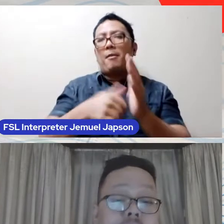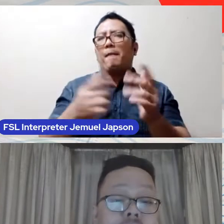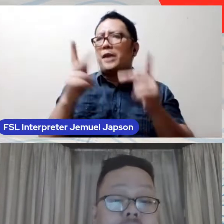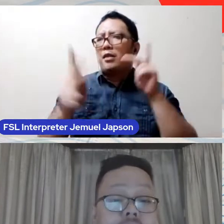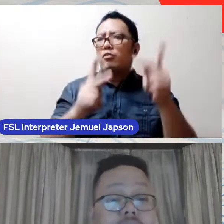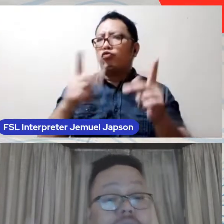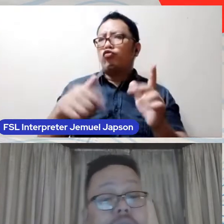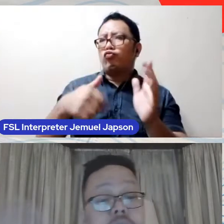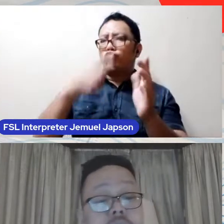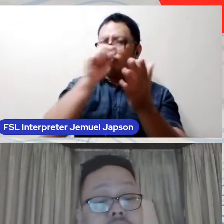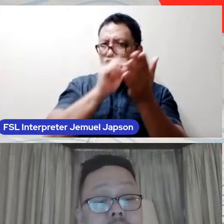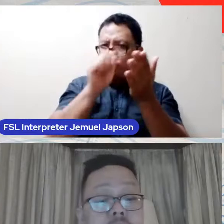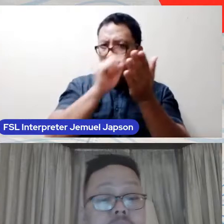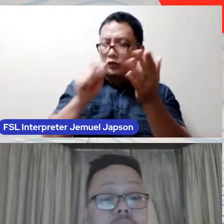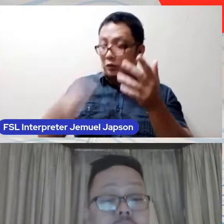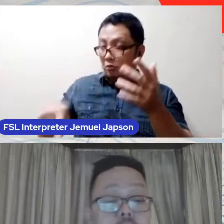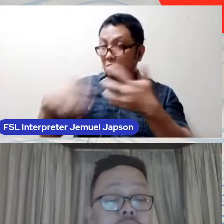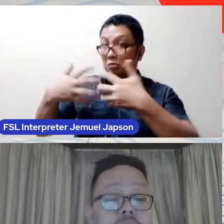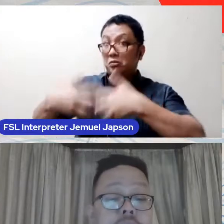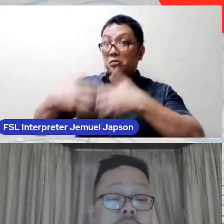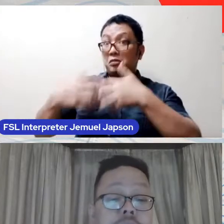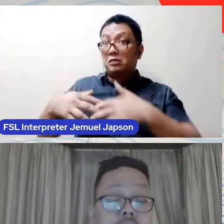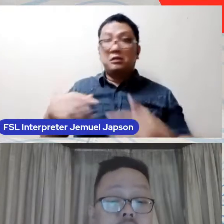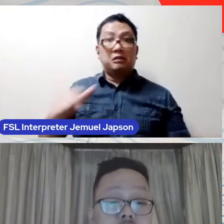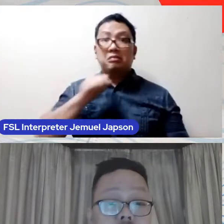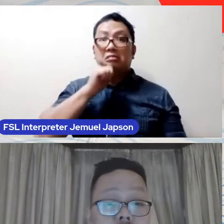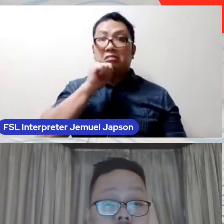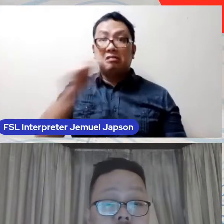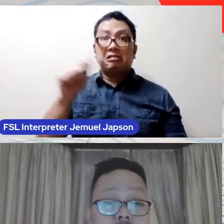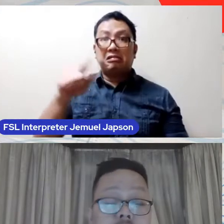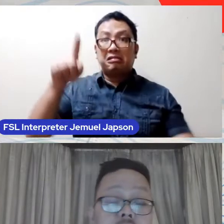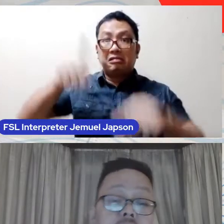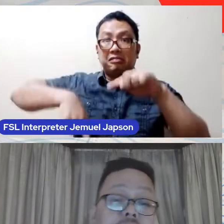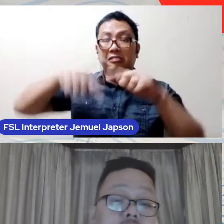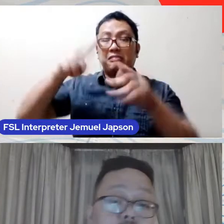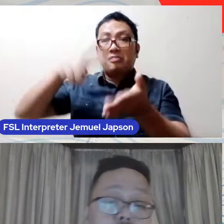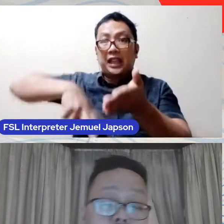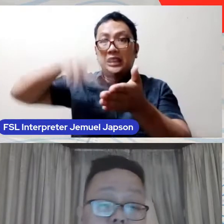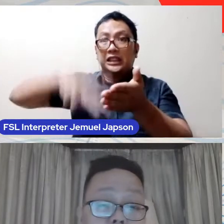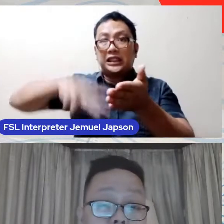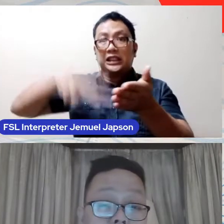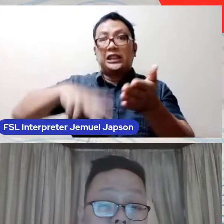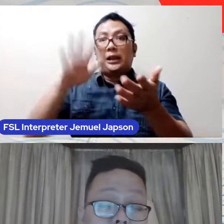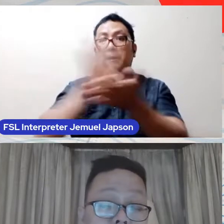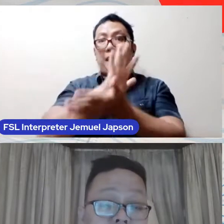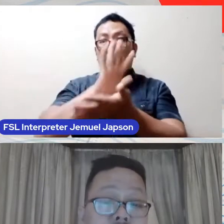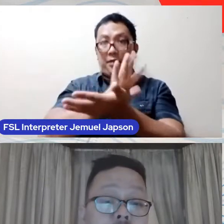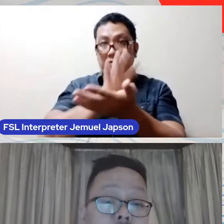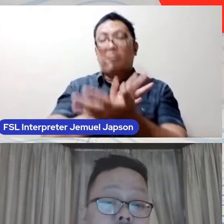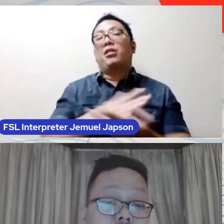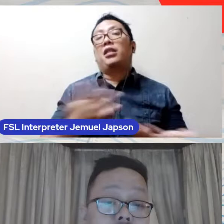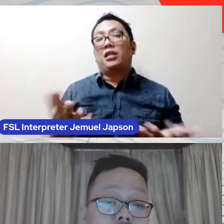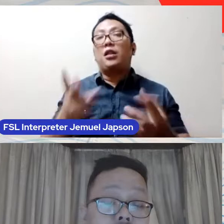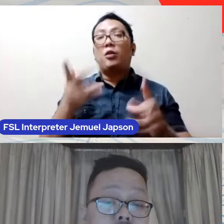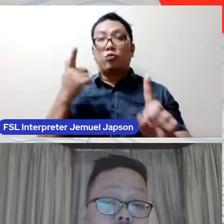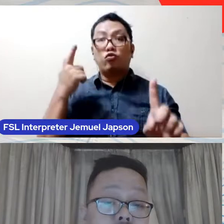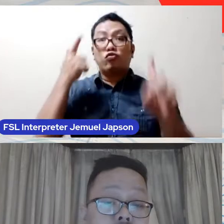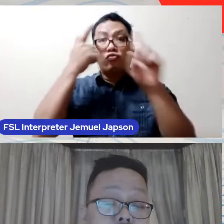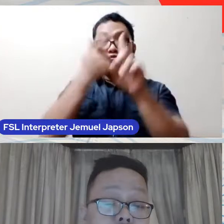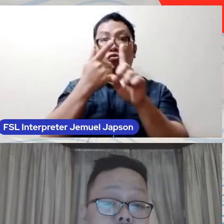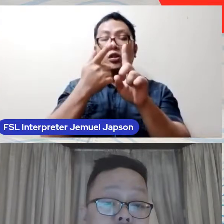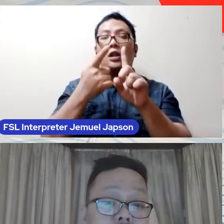up the ballots and then the machines pala would not be able to recognize it. So, yun ang yun isa sa mga objectives, no,